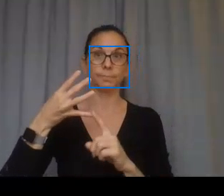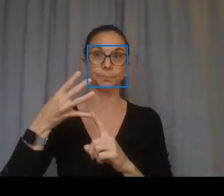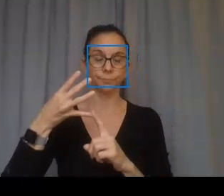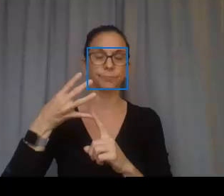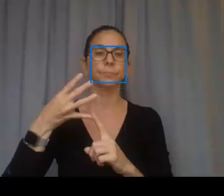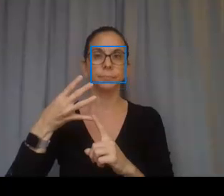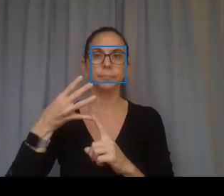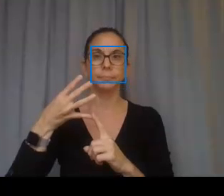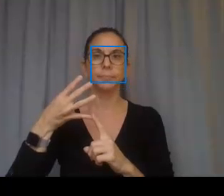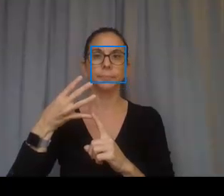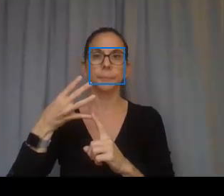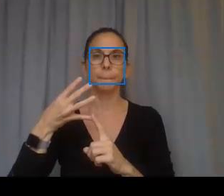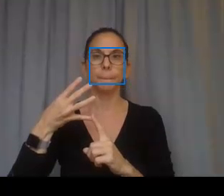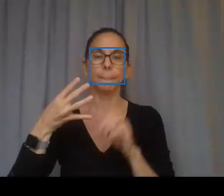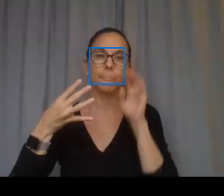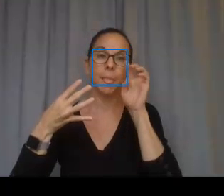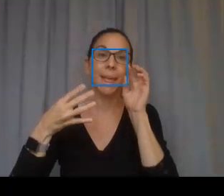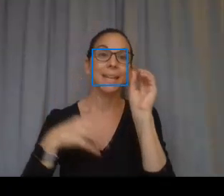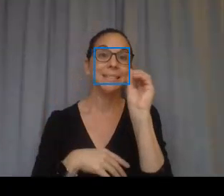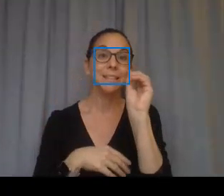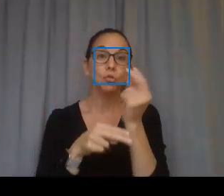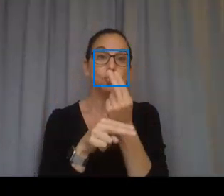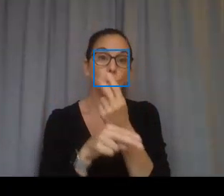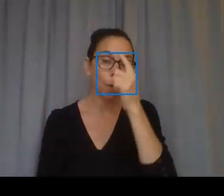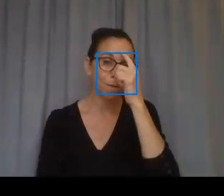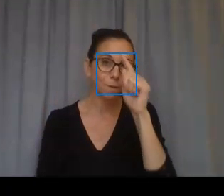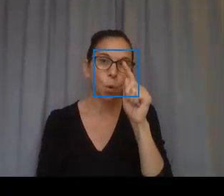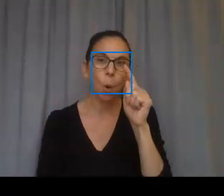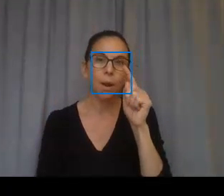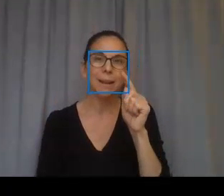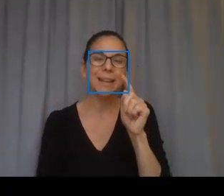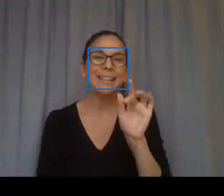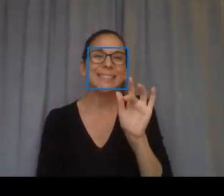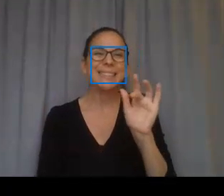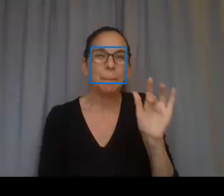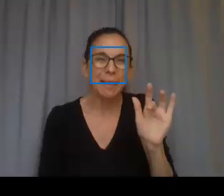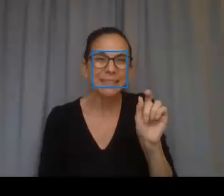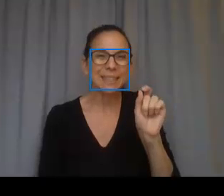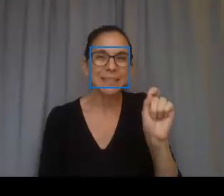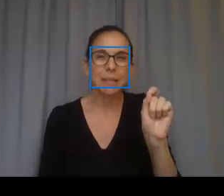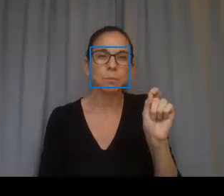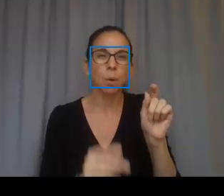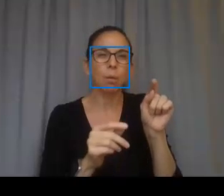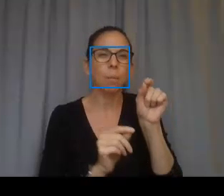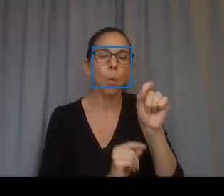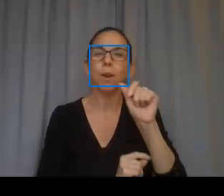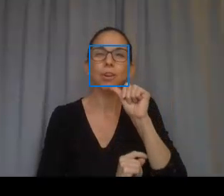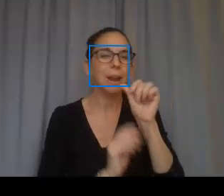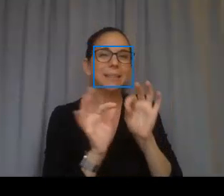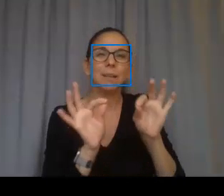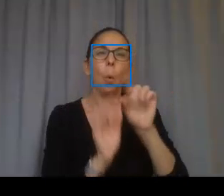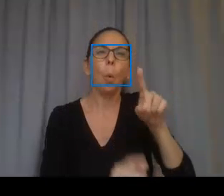Rule number 4. Zeros used for spacing the decimal point are not significant. They're